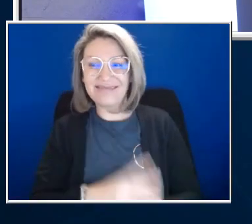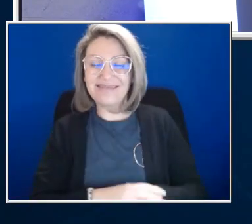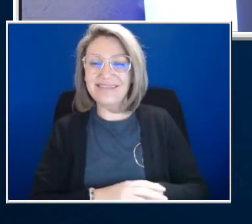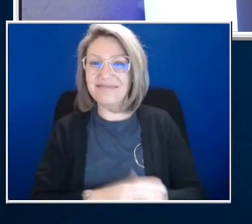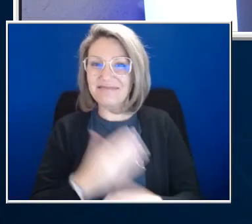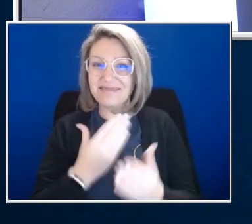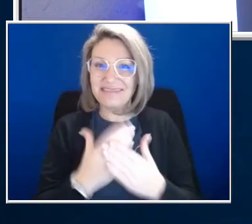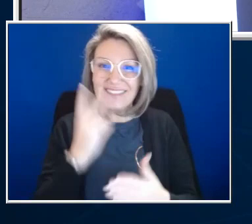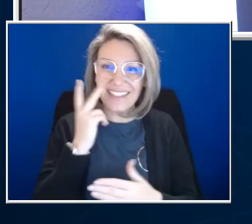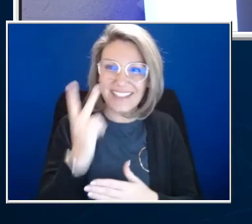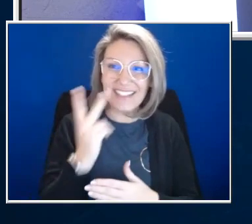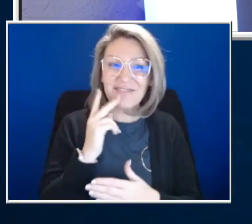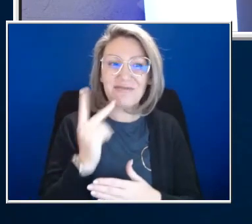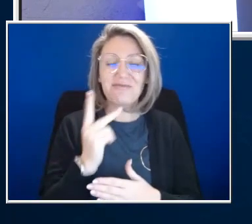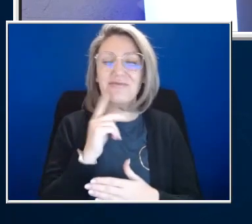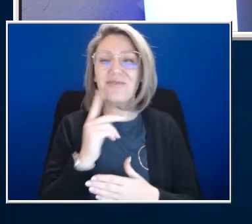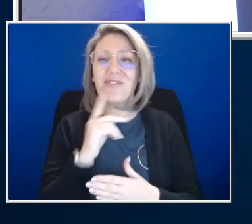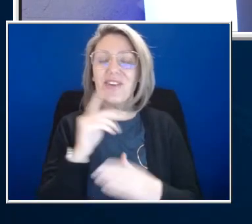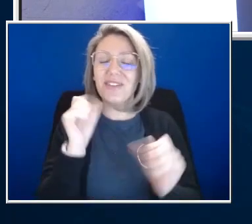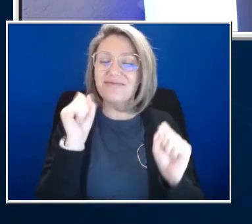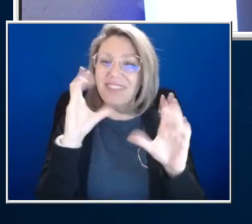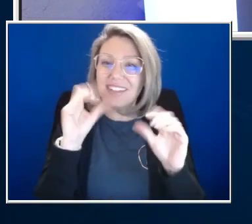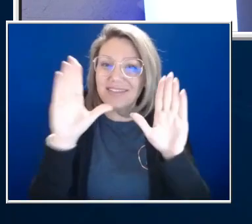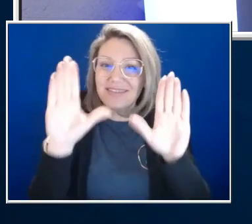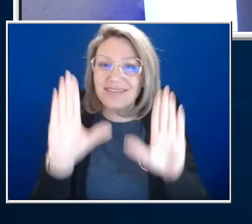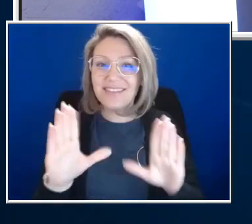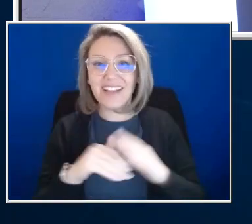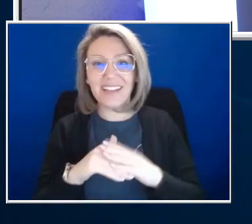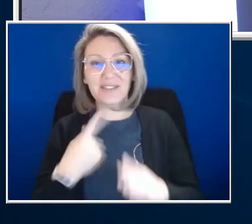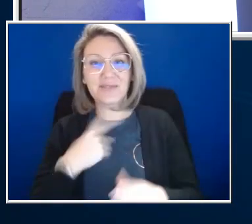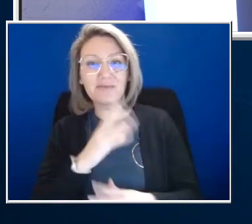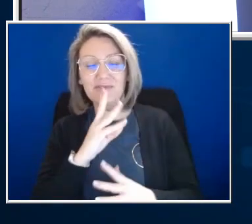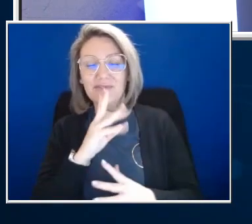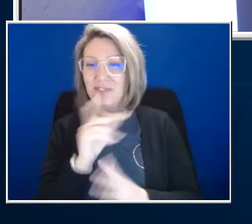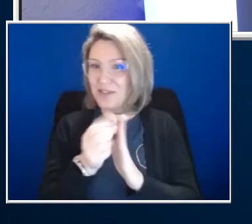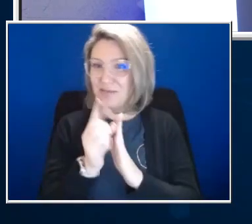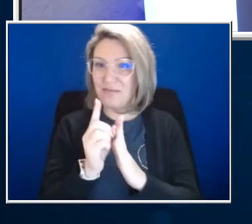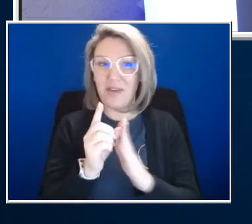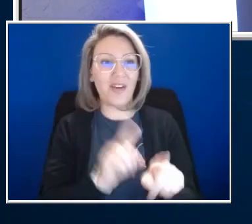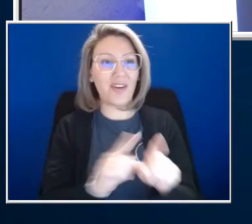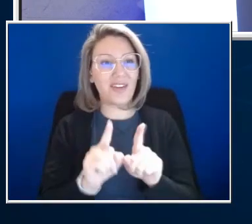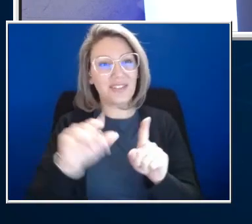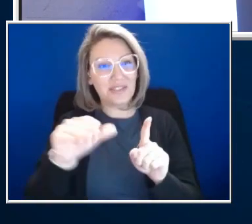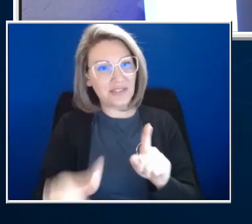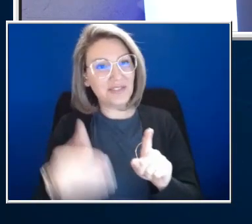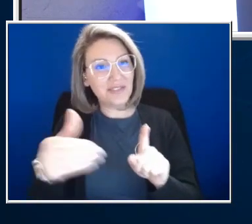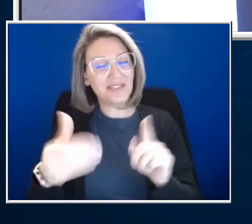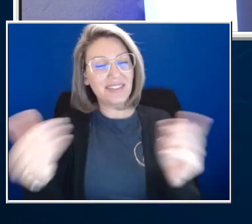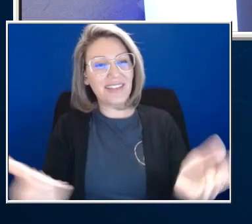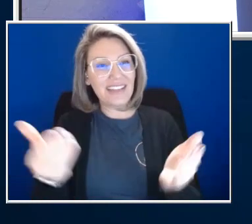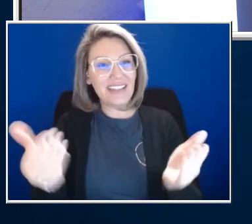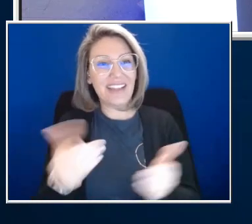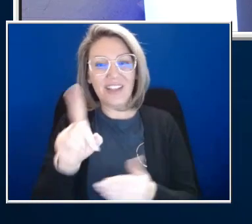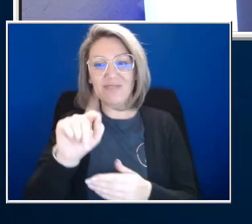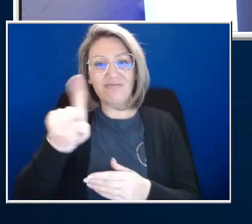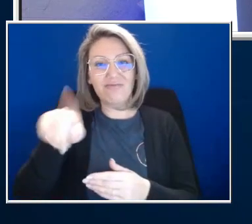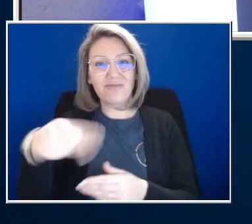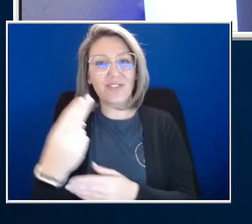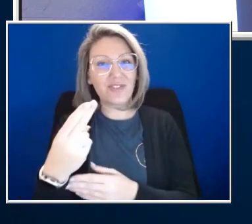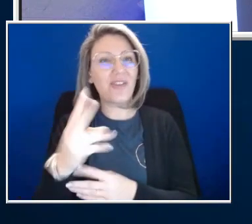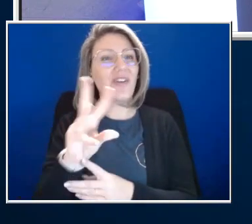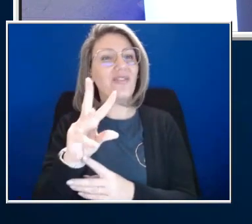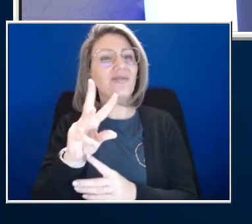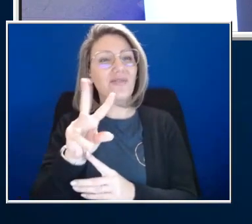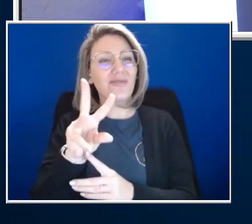look fantastic. We're going to talk with you in just a moment. Also want to introduce here in the Dolph C. Simons Jr. Family Broadcast Studio is Dr. Hirik